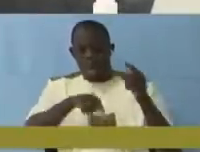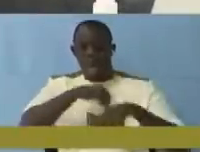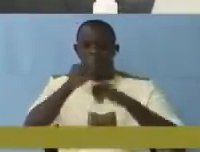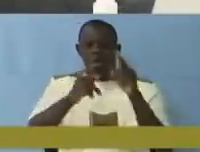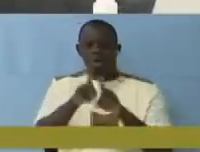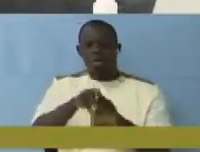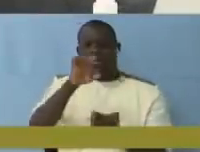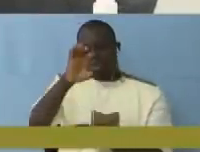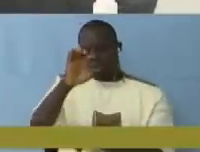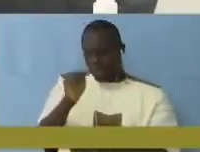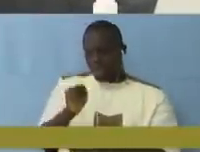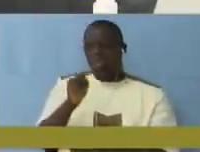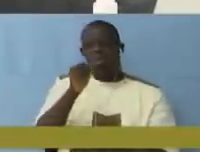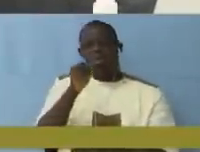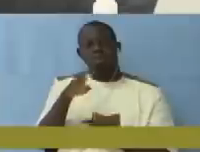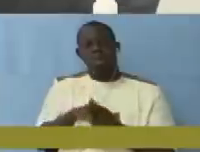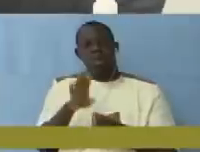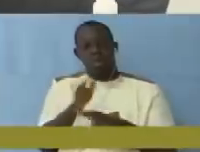time?